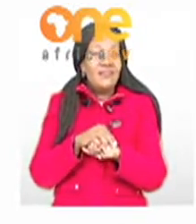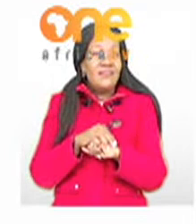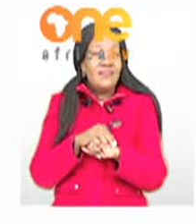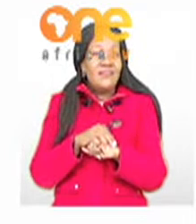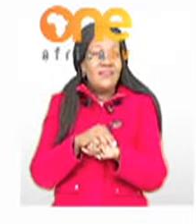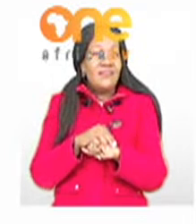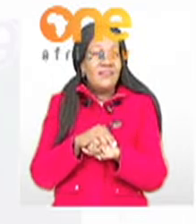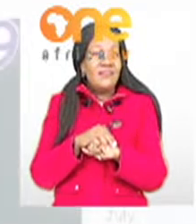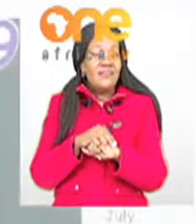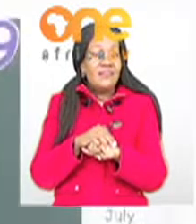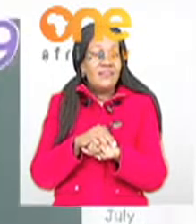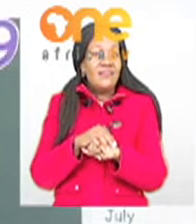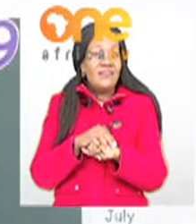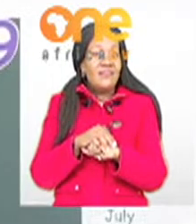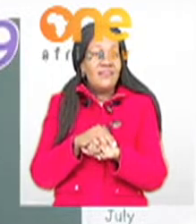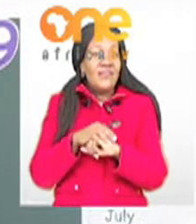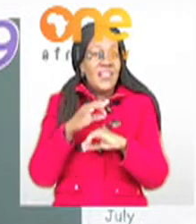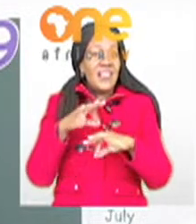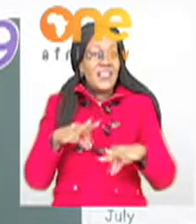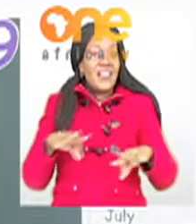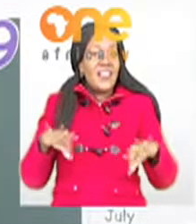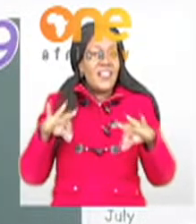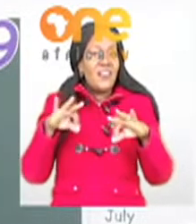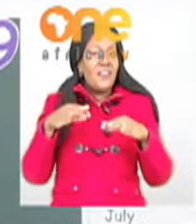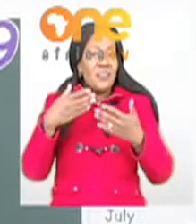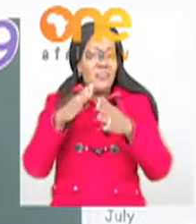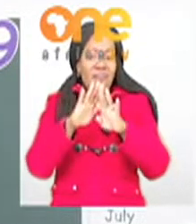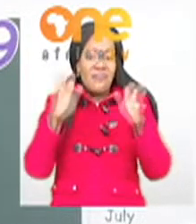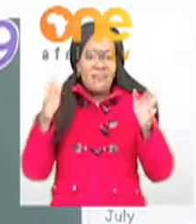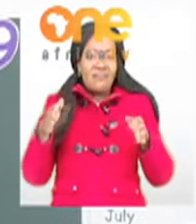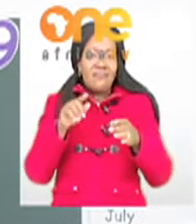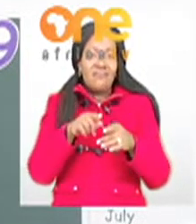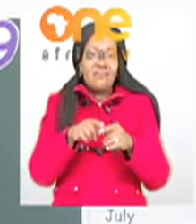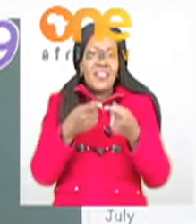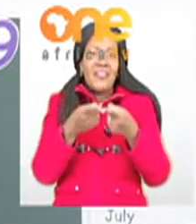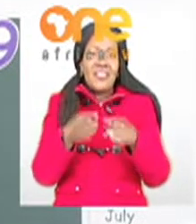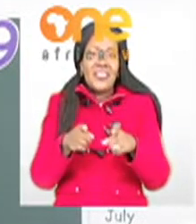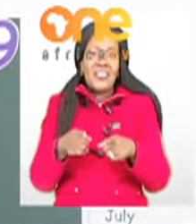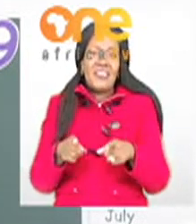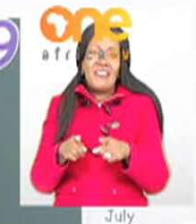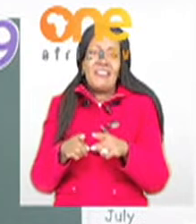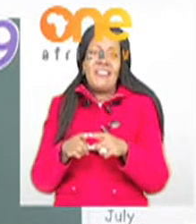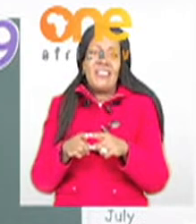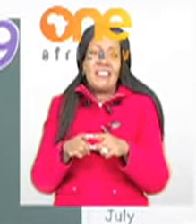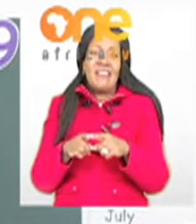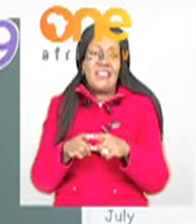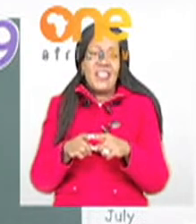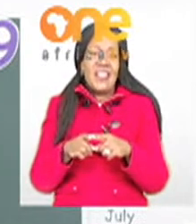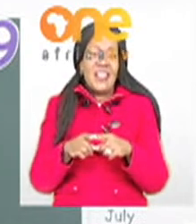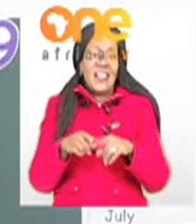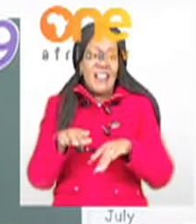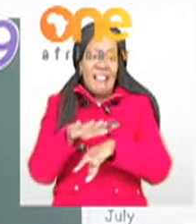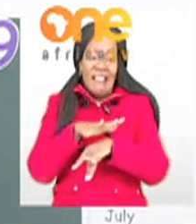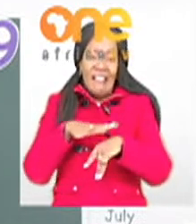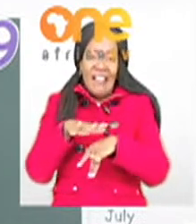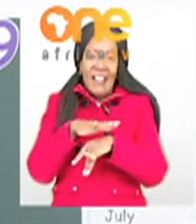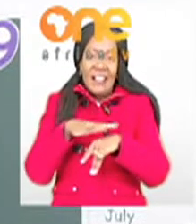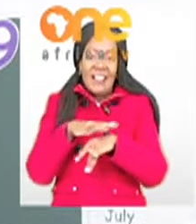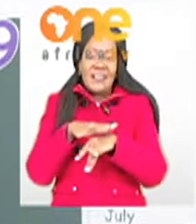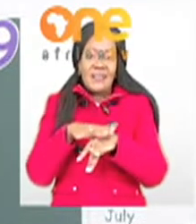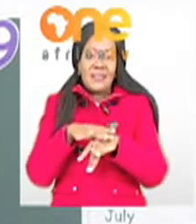the farm on my table. We have different kinds of animals lined